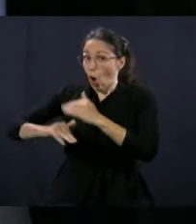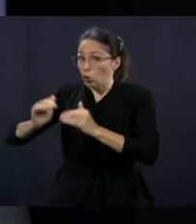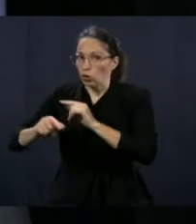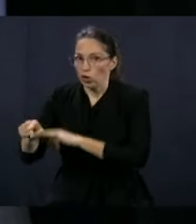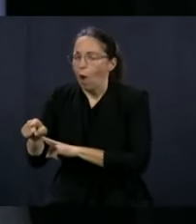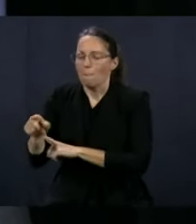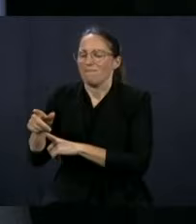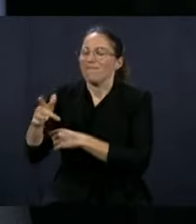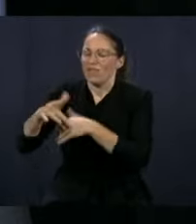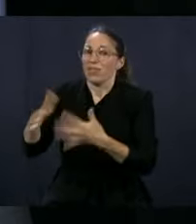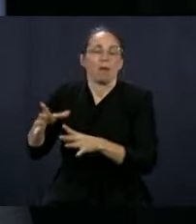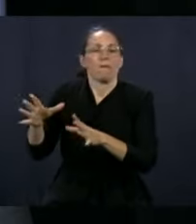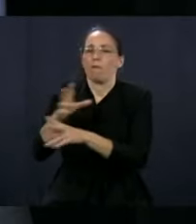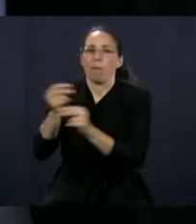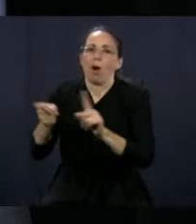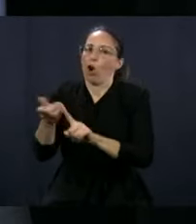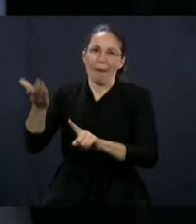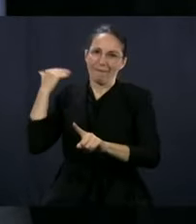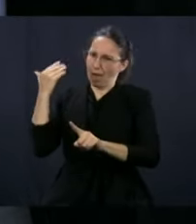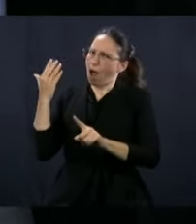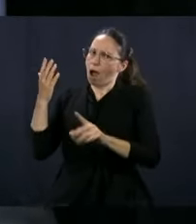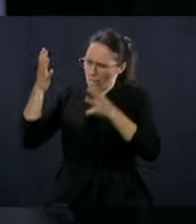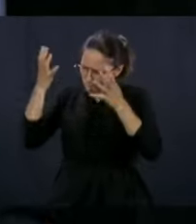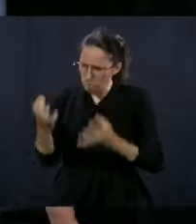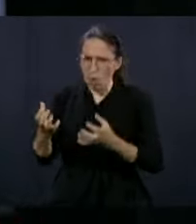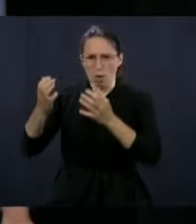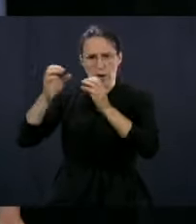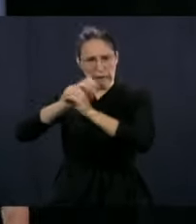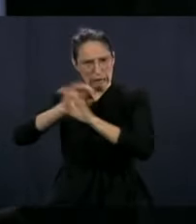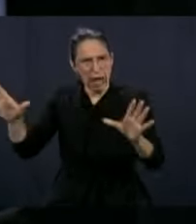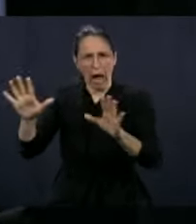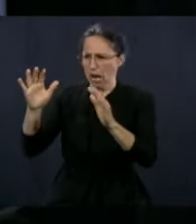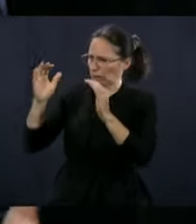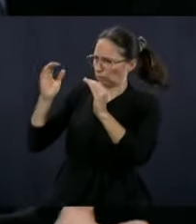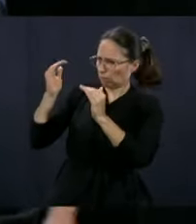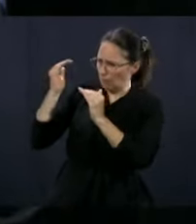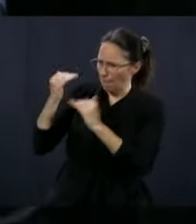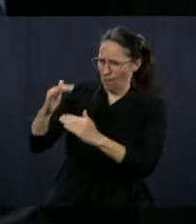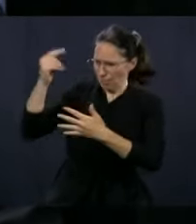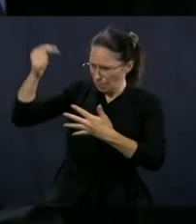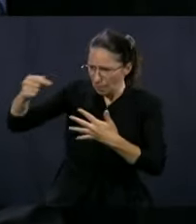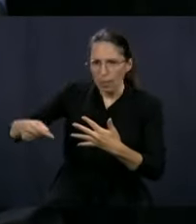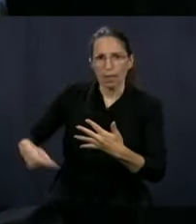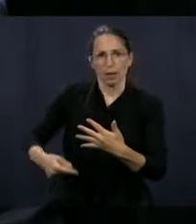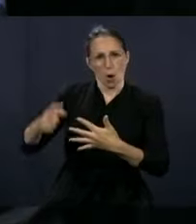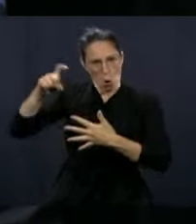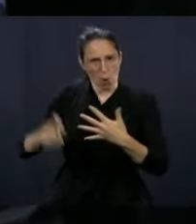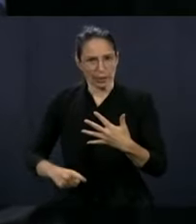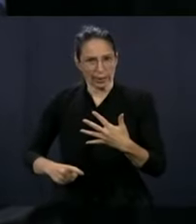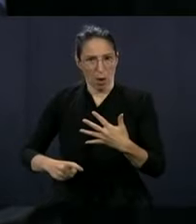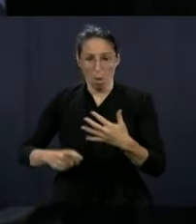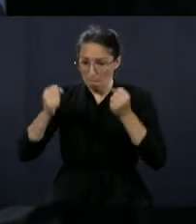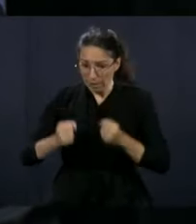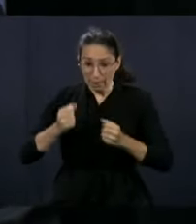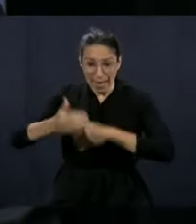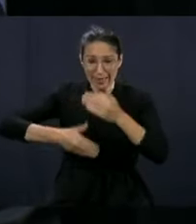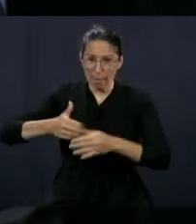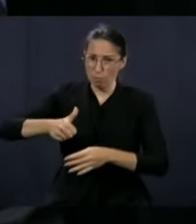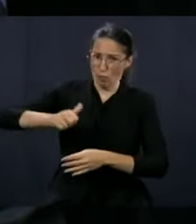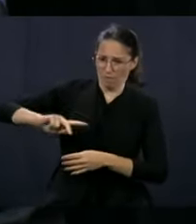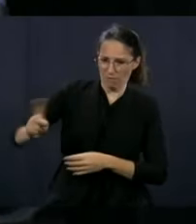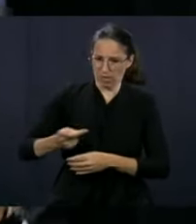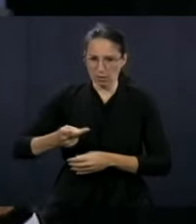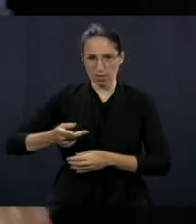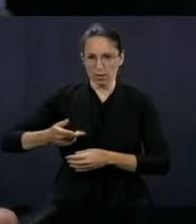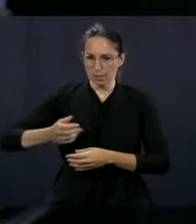that the contracts are given in the correct way. But there is a possibility at some point of accelerating things, all the